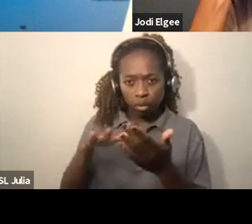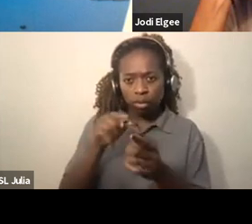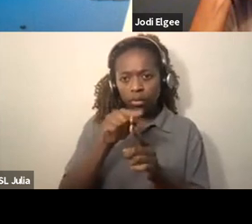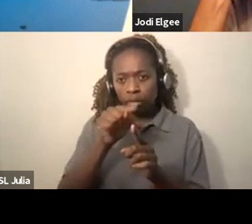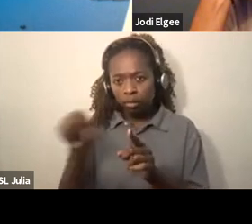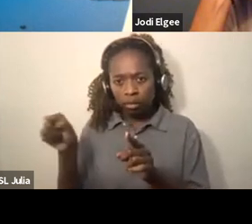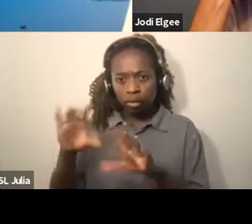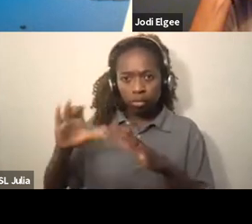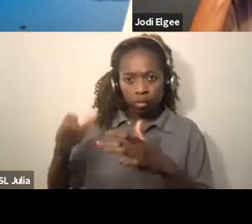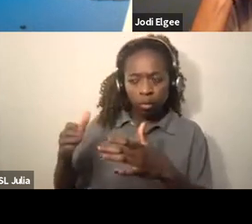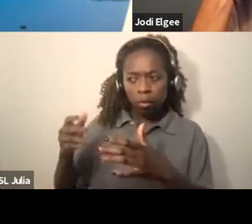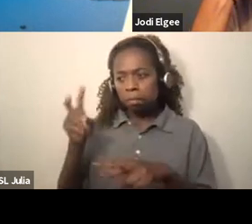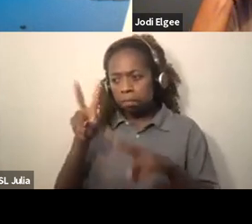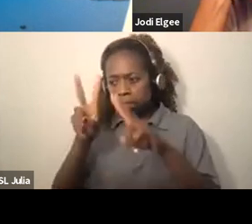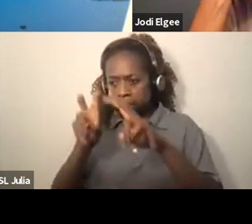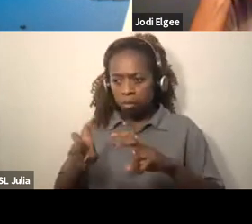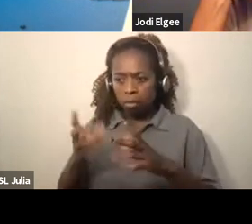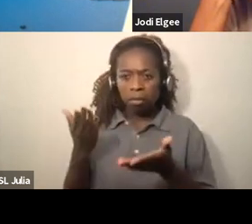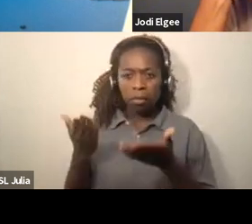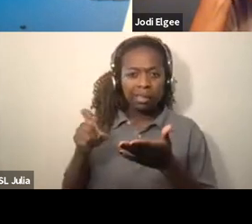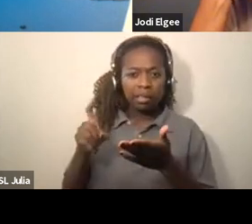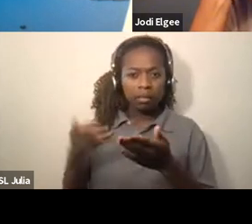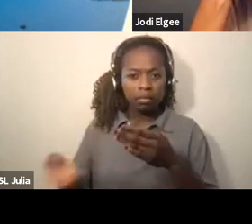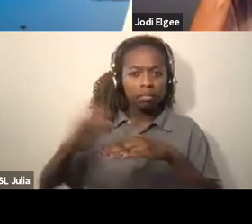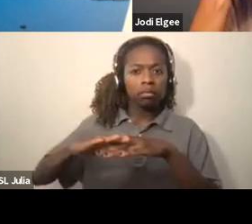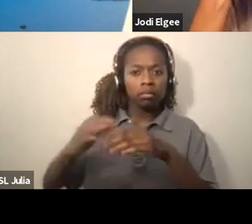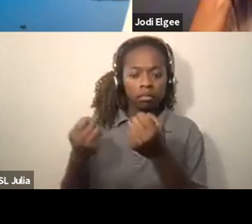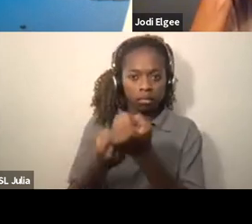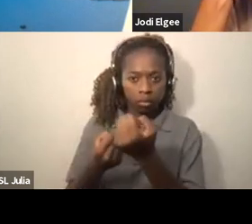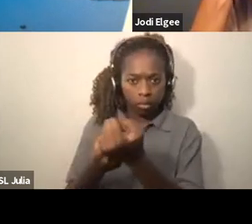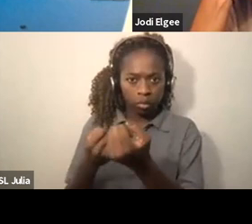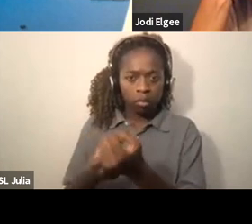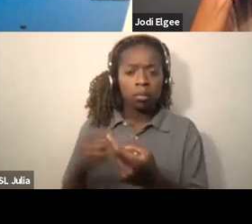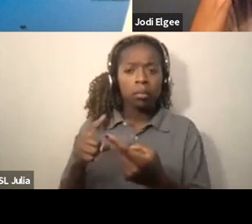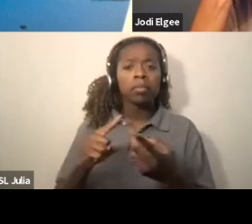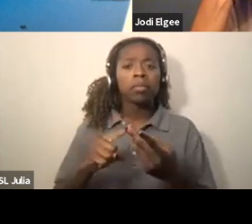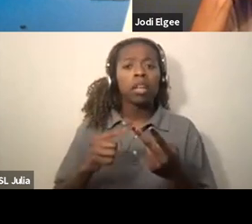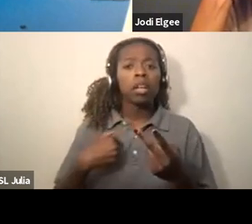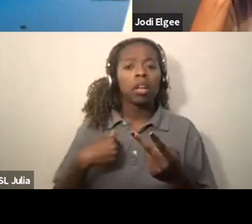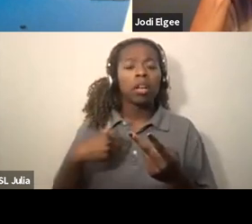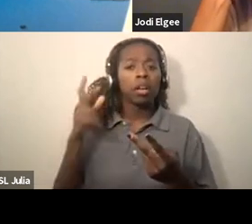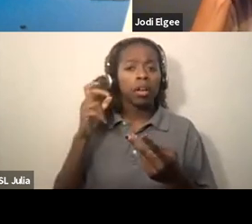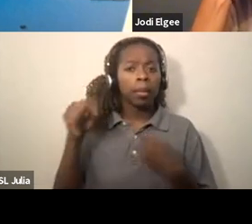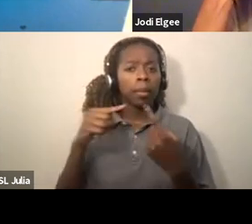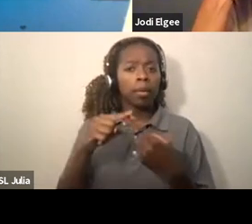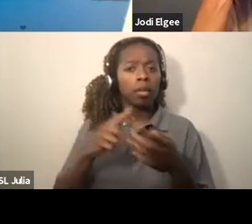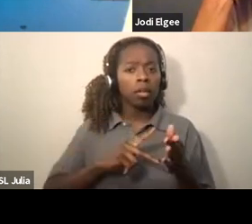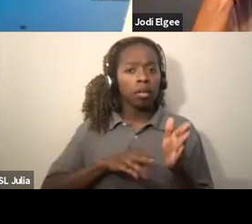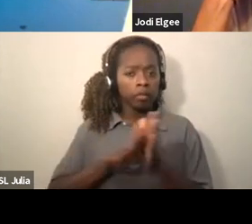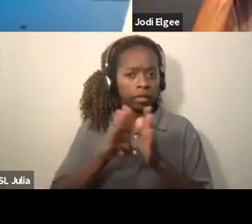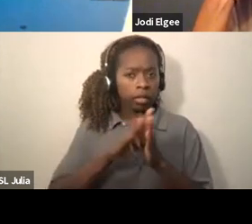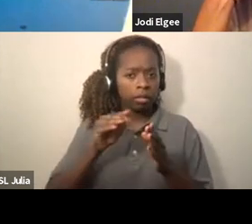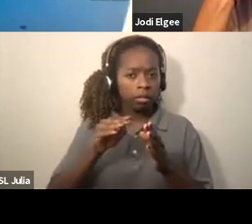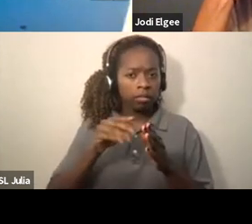to see what additional support students may need and i also heard mention around professional development for